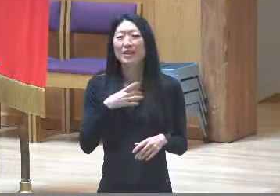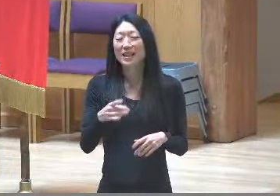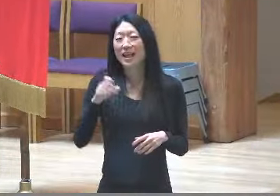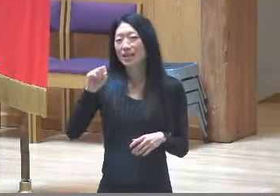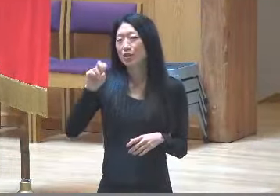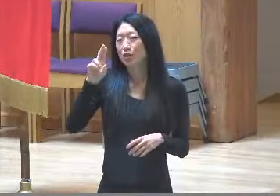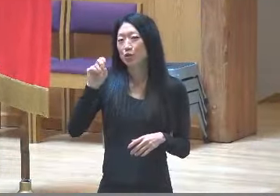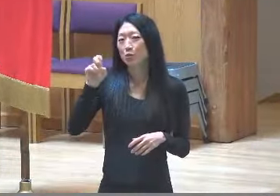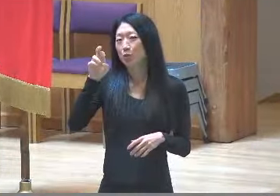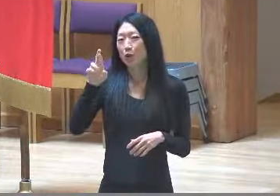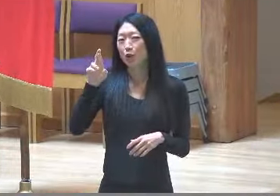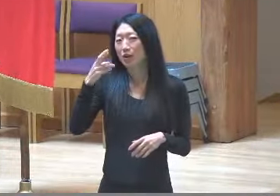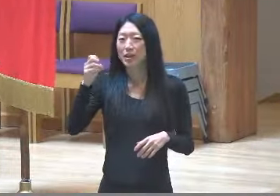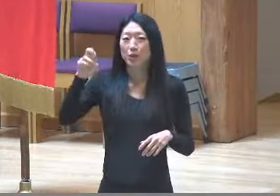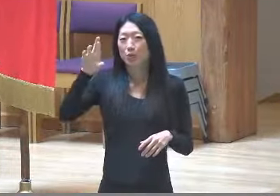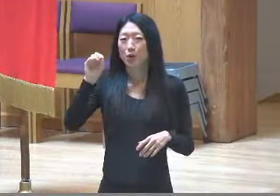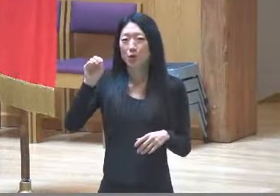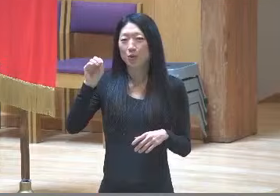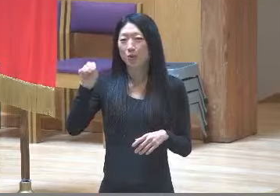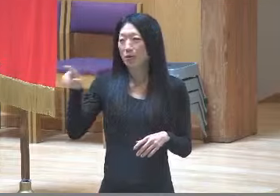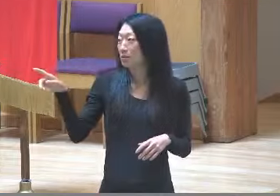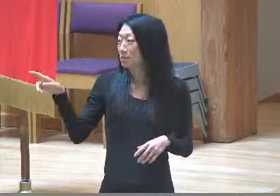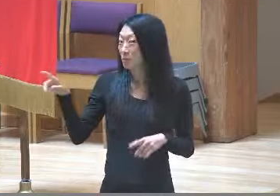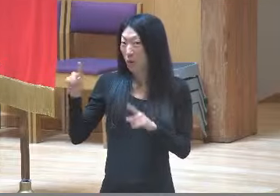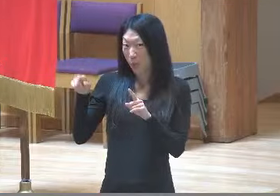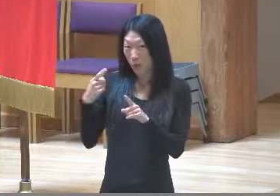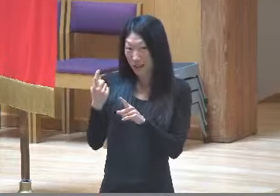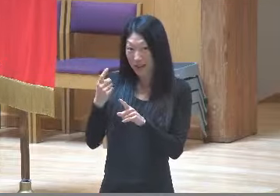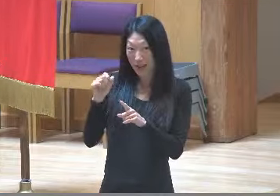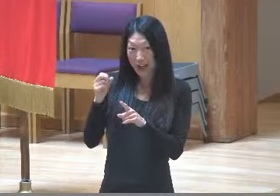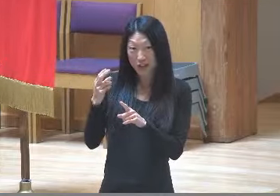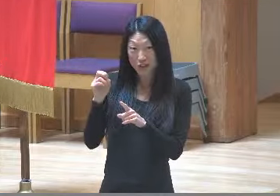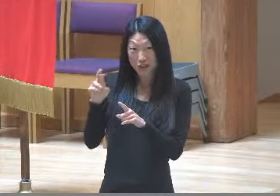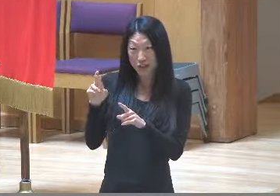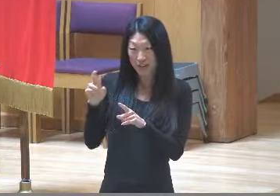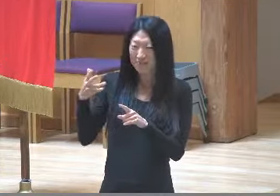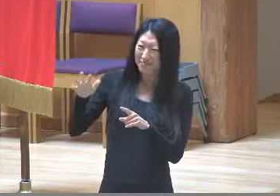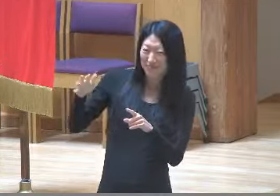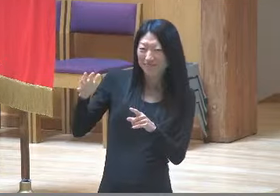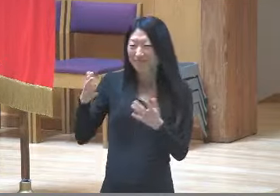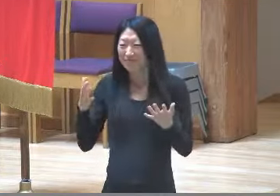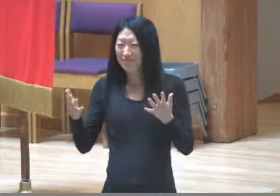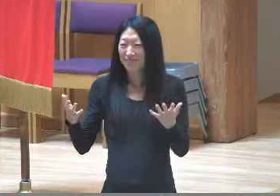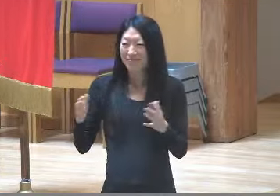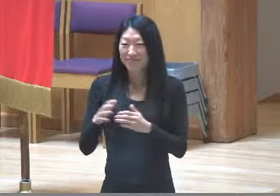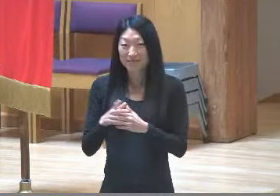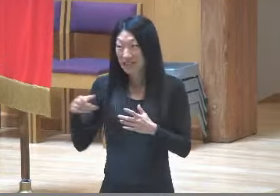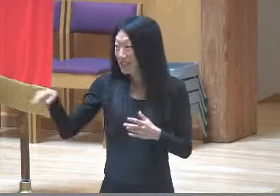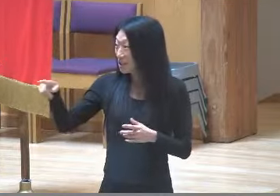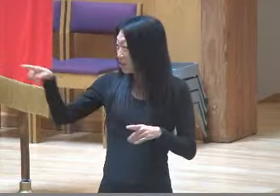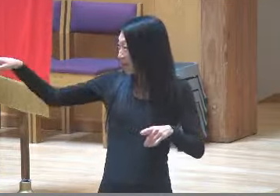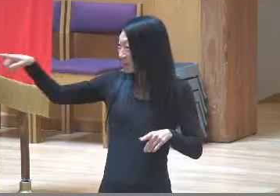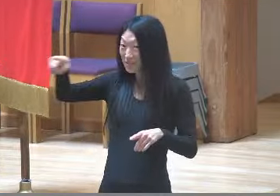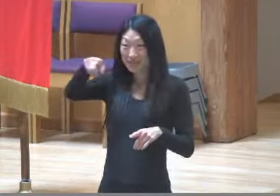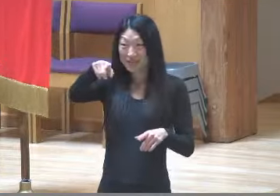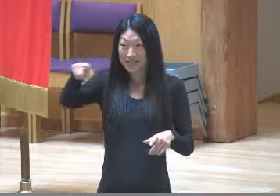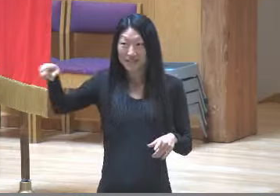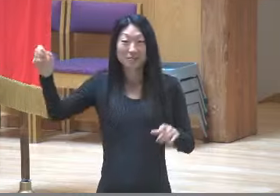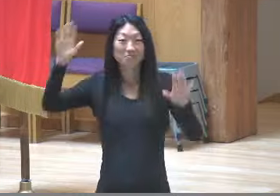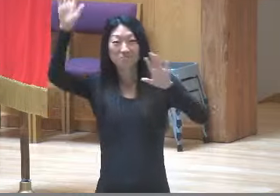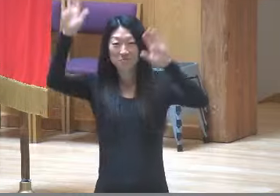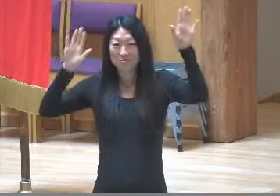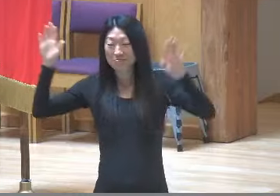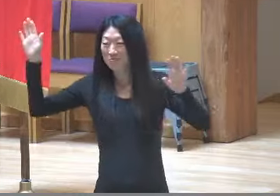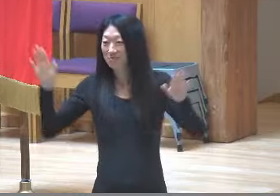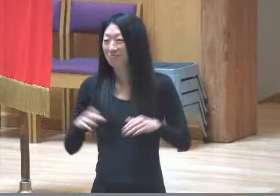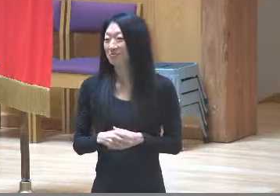superheroes? Just Asher? Oh, sort of. Superhero fans? Okay, some